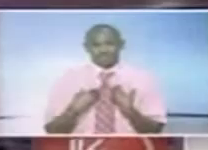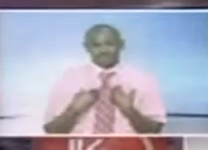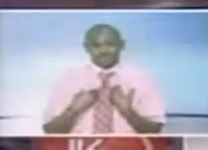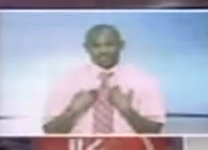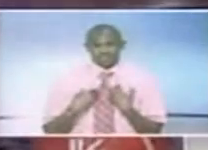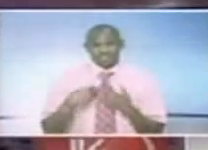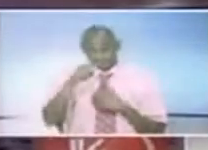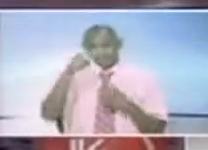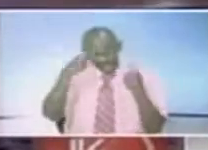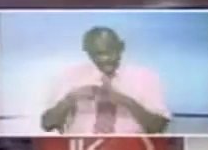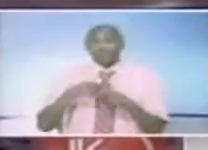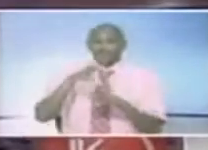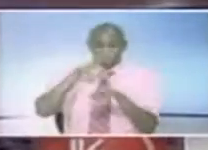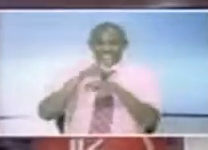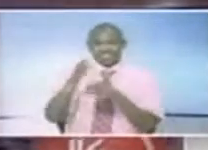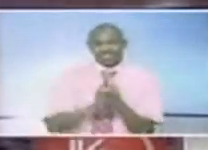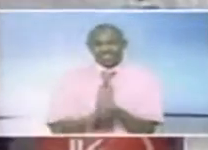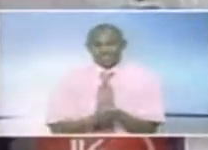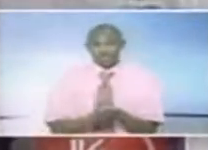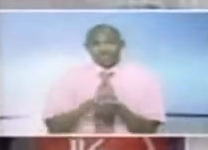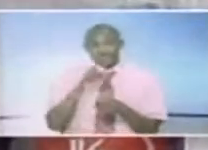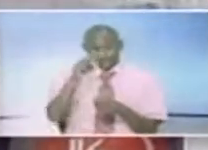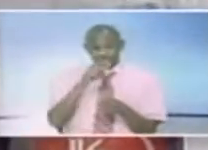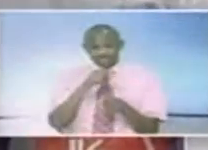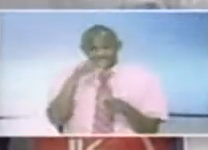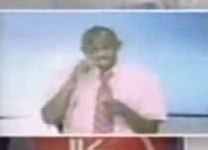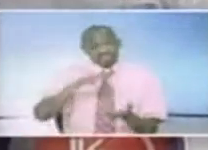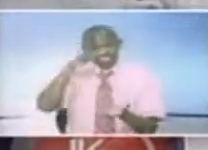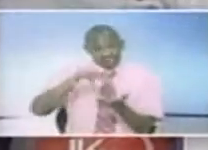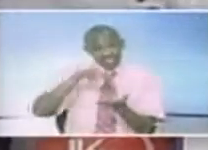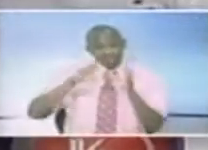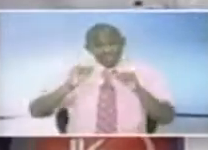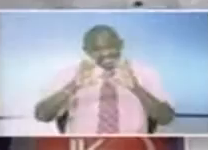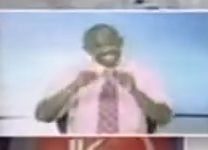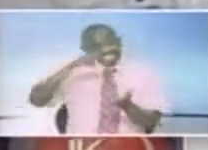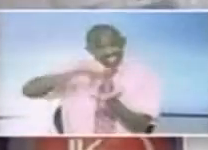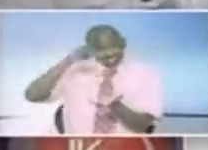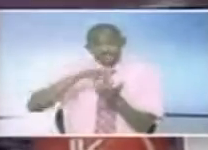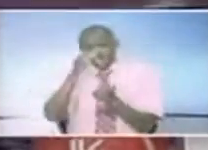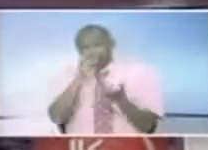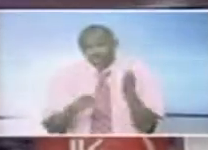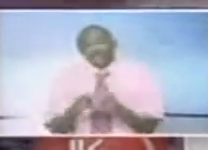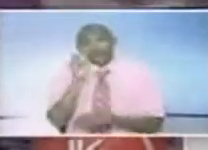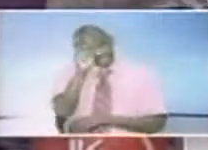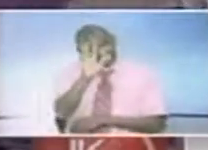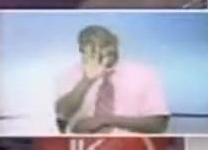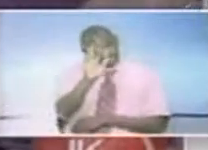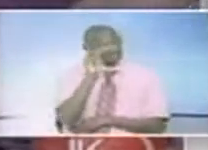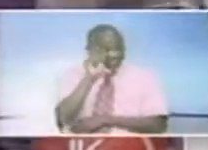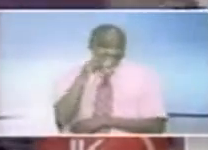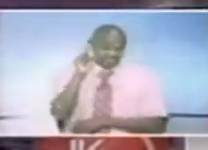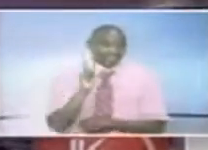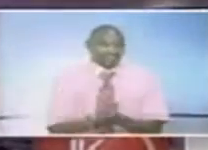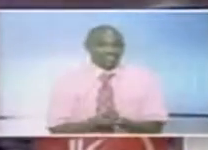let them check out. Really? Is Olalenku jumping up and down on a mattress or? You'll see it. You'll see